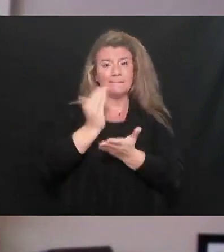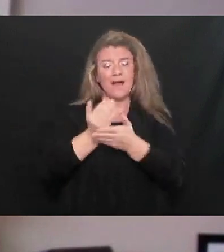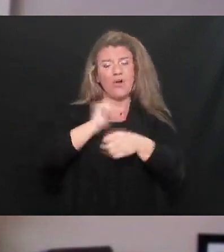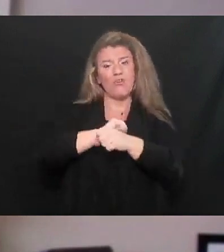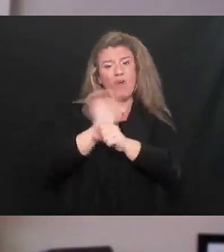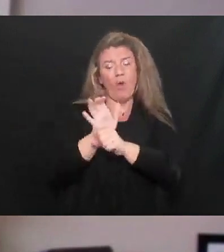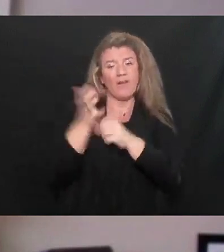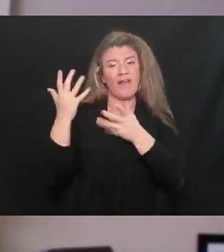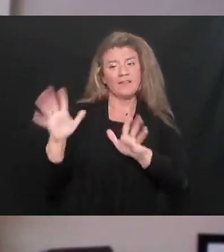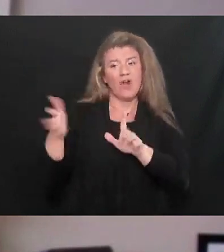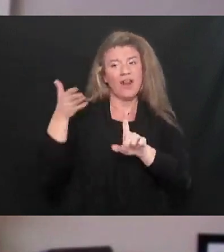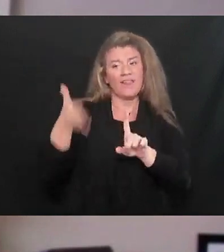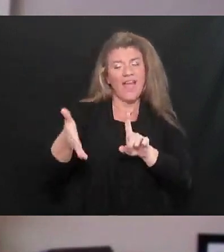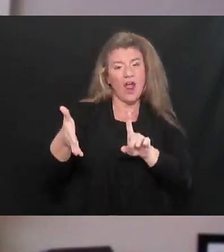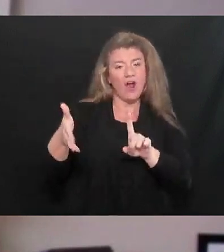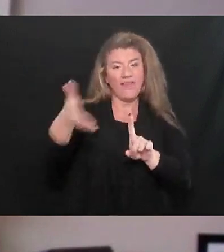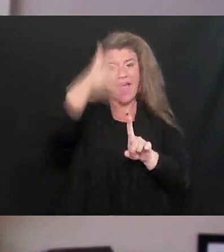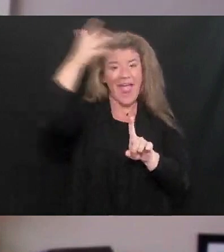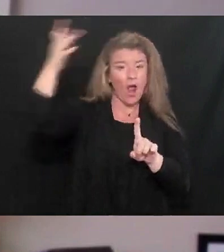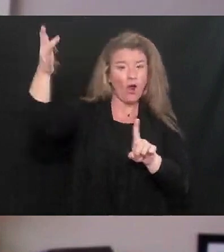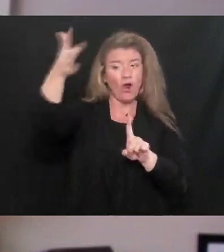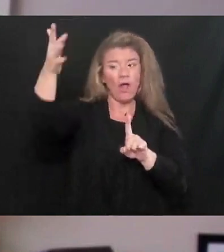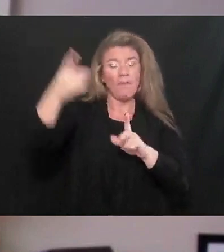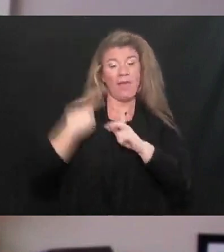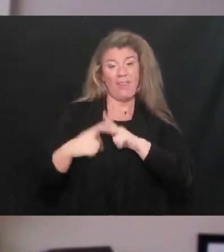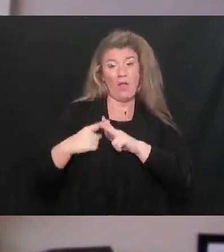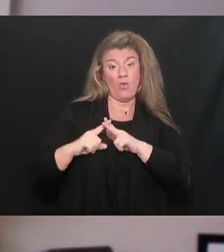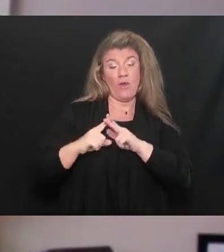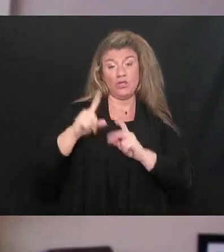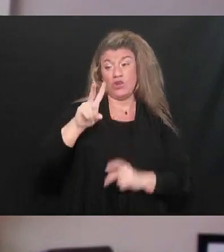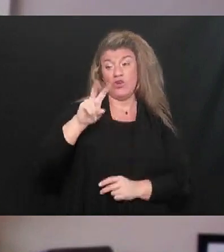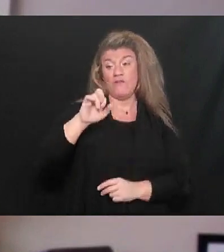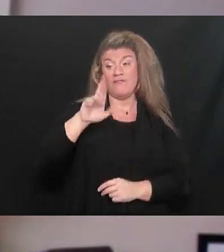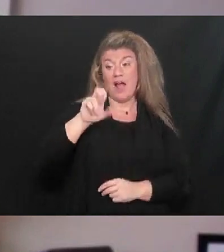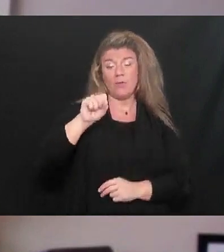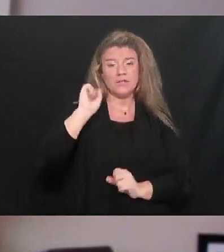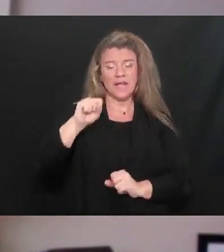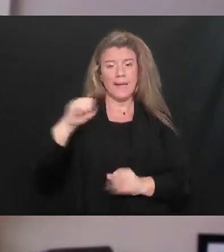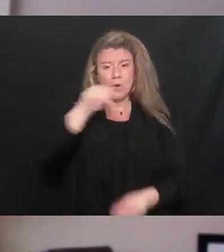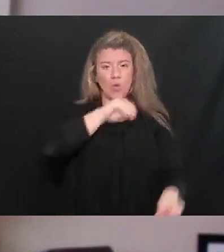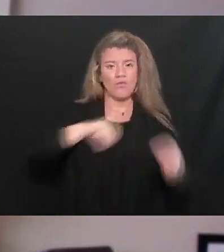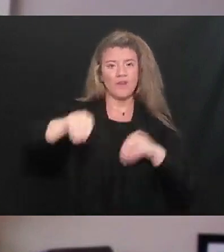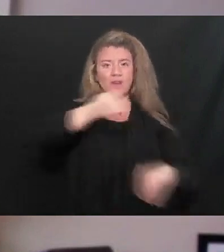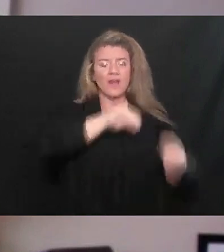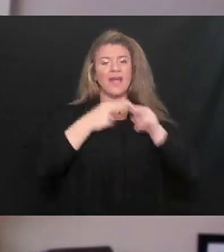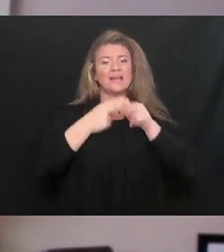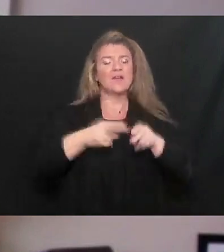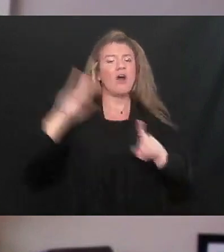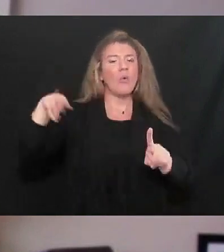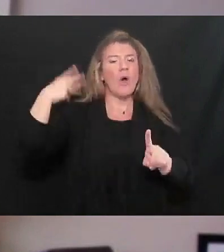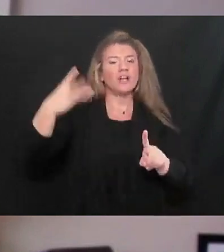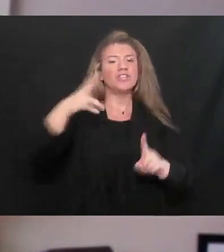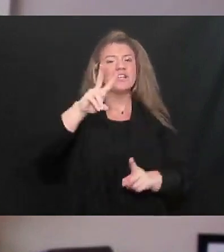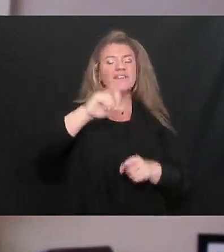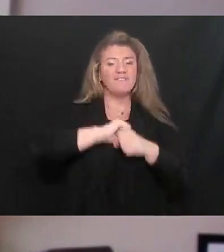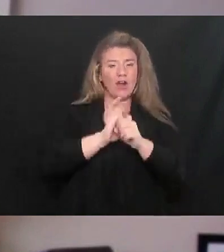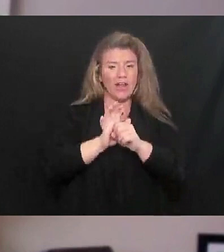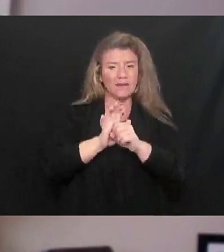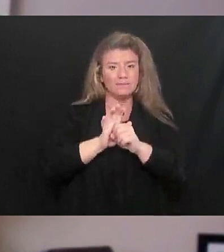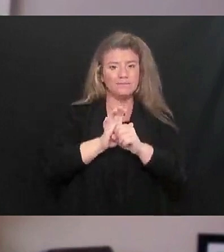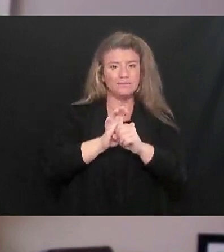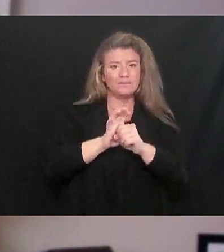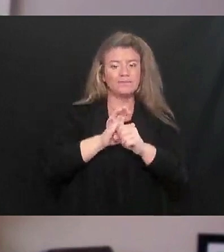in the airways with the original virus from Wuhan, China, that is called the Washington variant. But this Delta variant